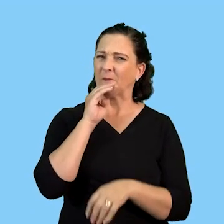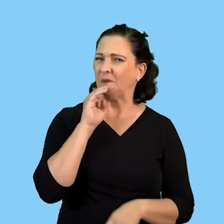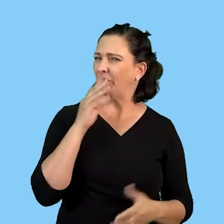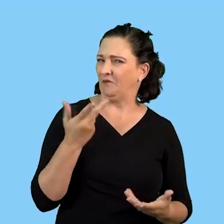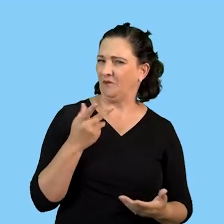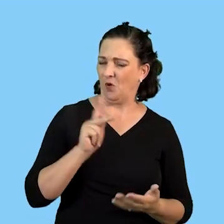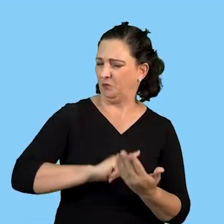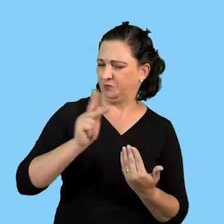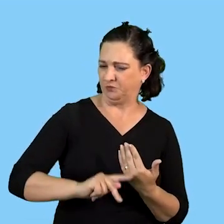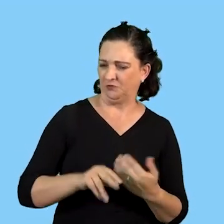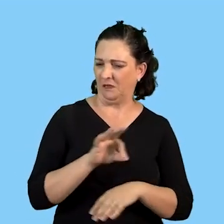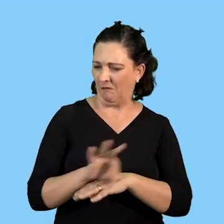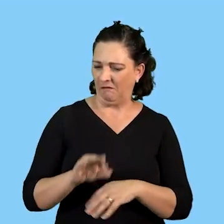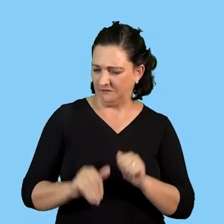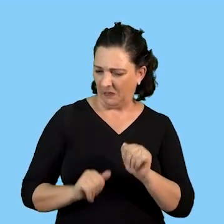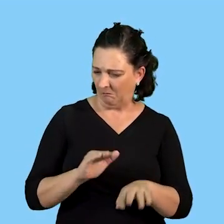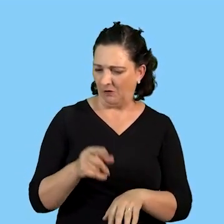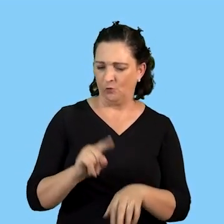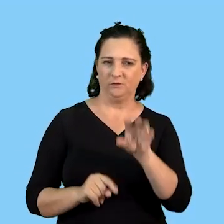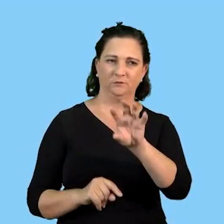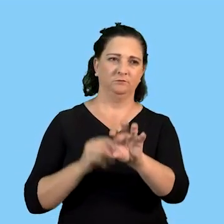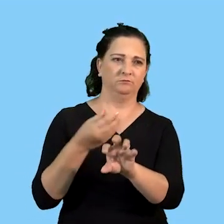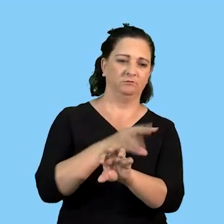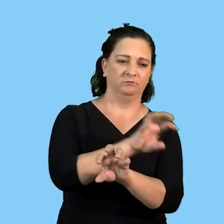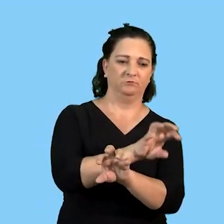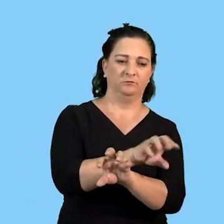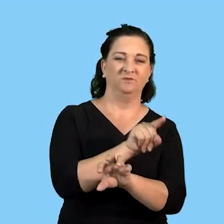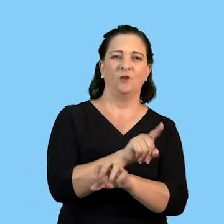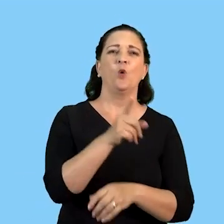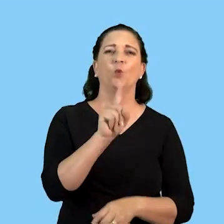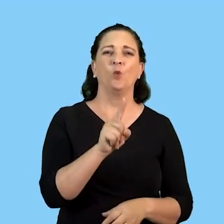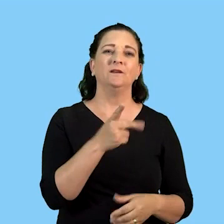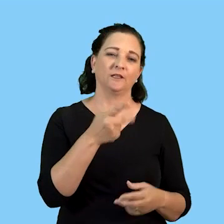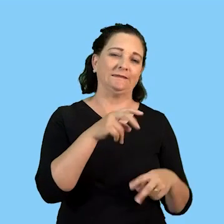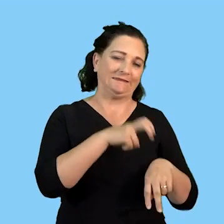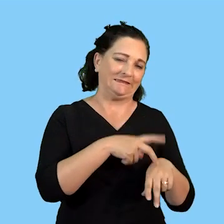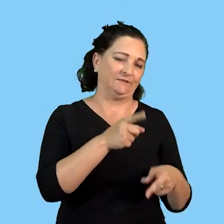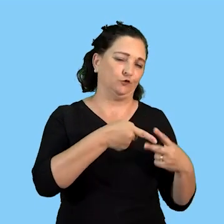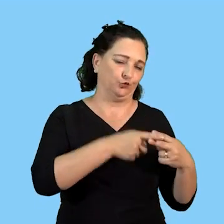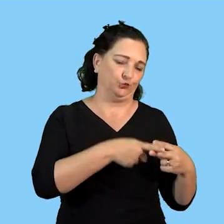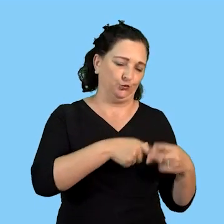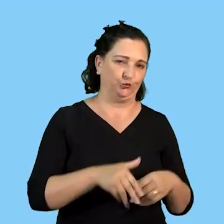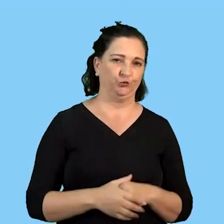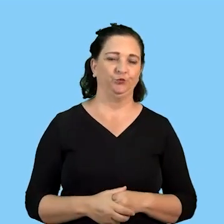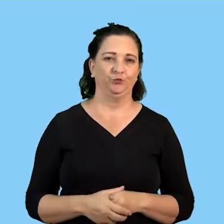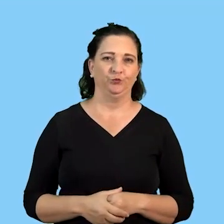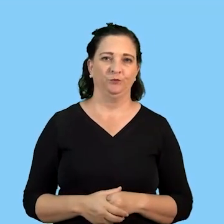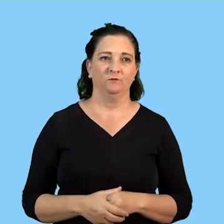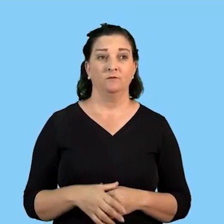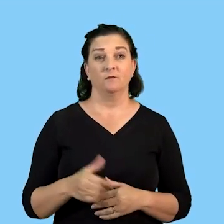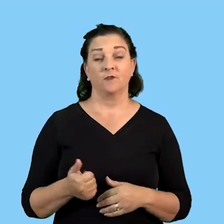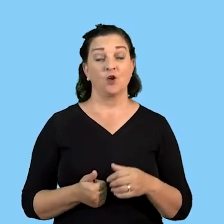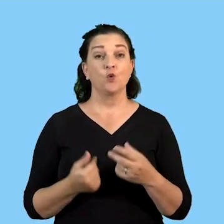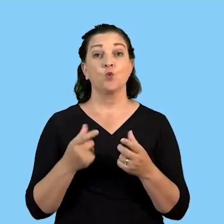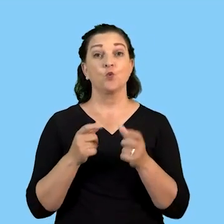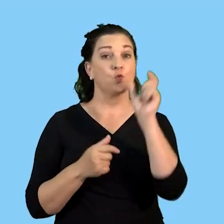to meaning and project planning steps, and lastly we looked at the project planning tools.